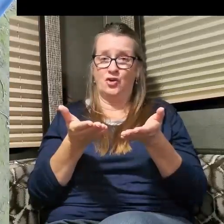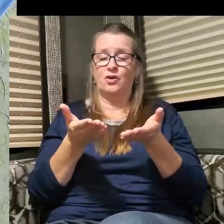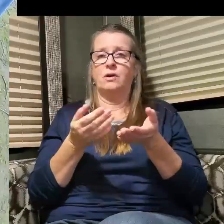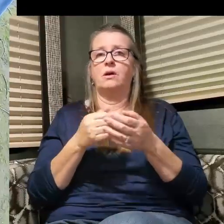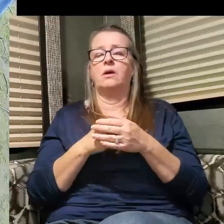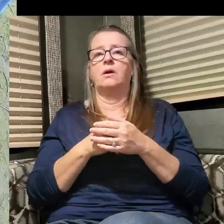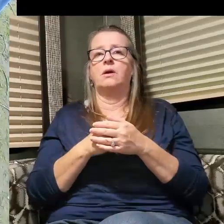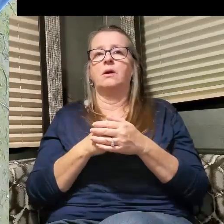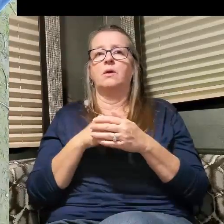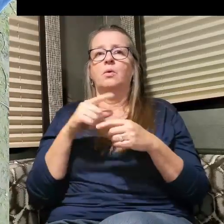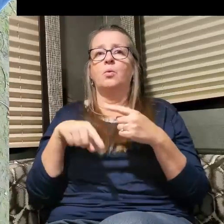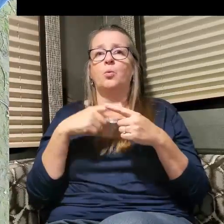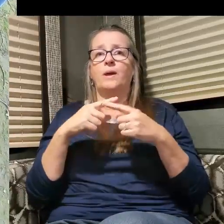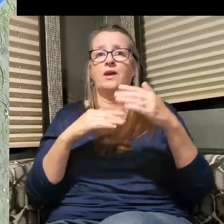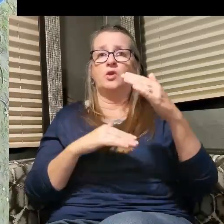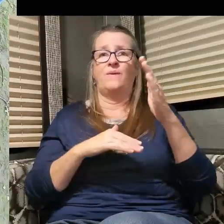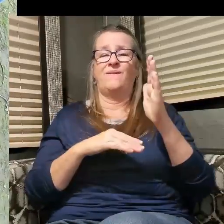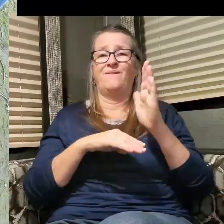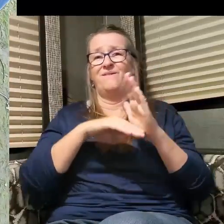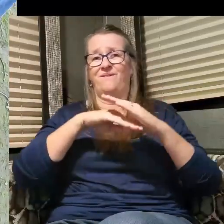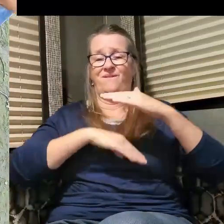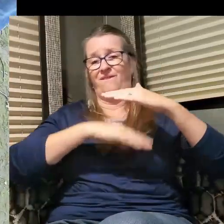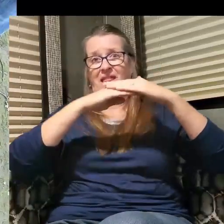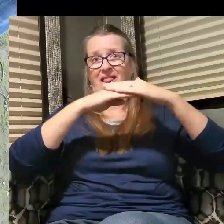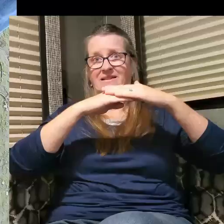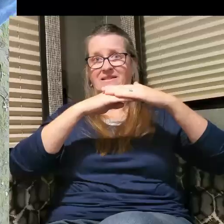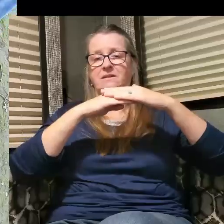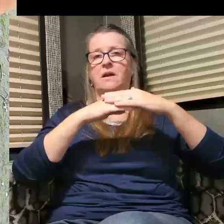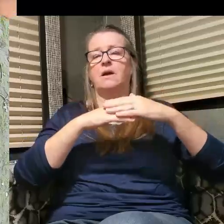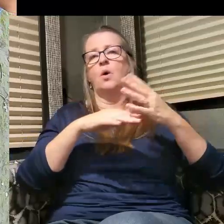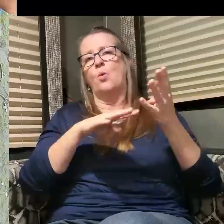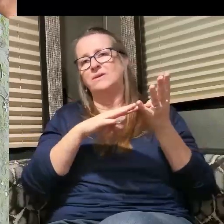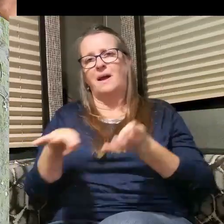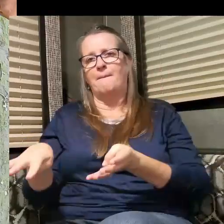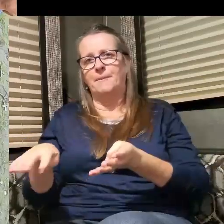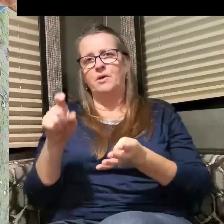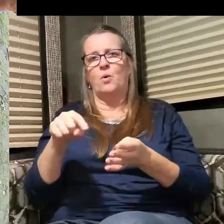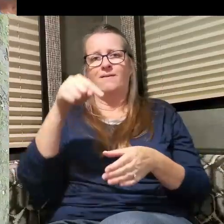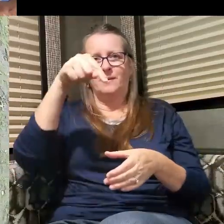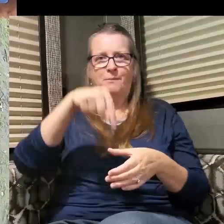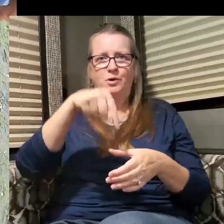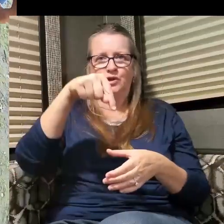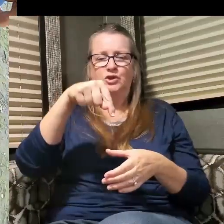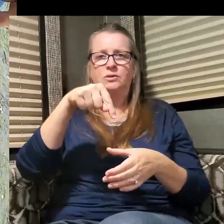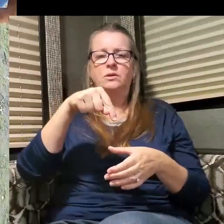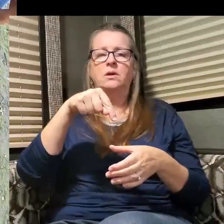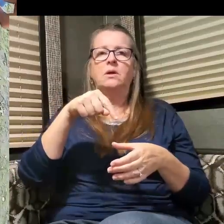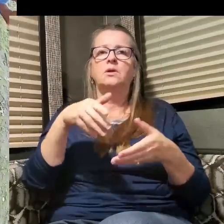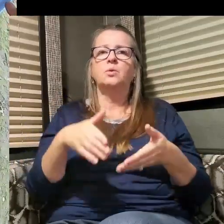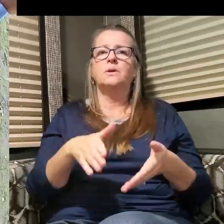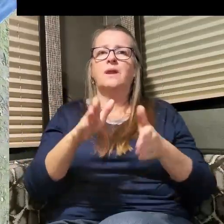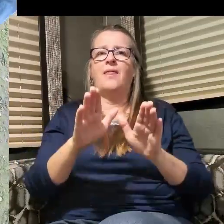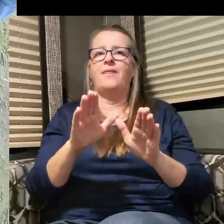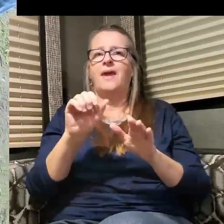here. When you fill it or when you dump it, you've got to push that down to